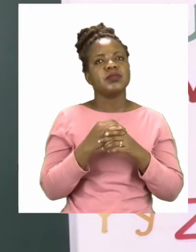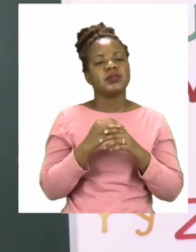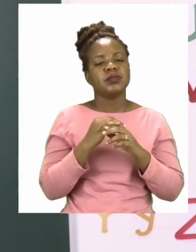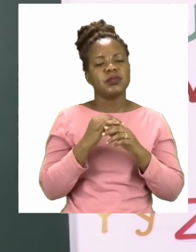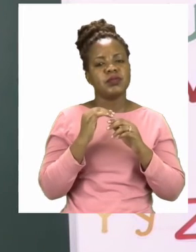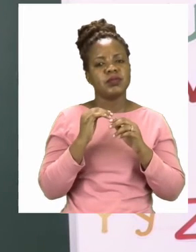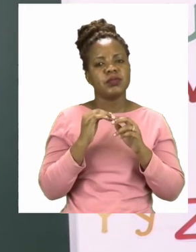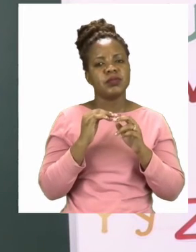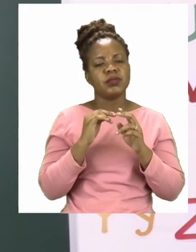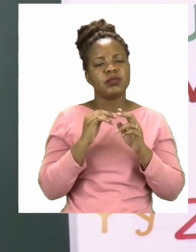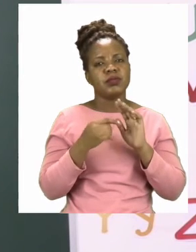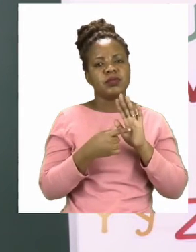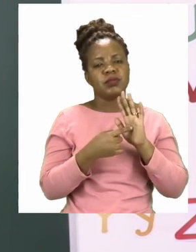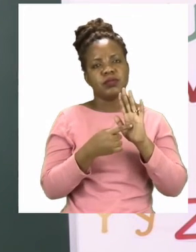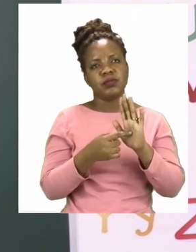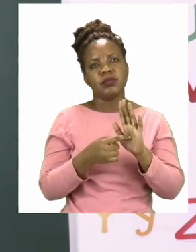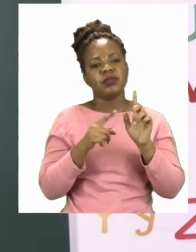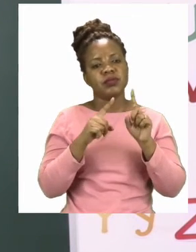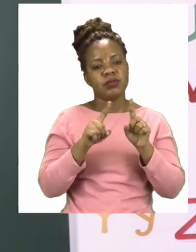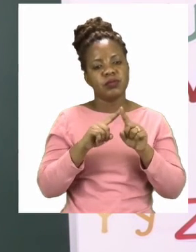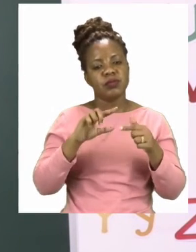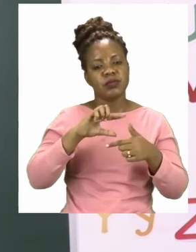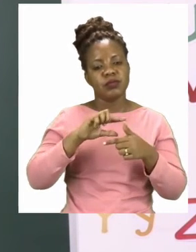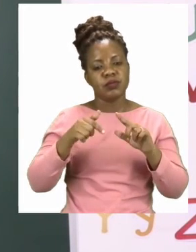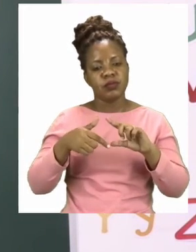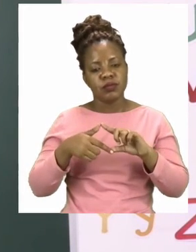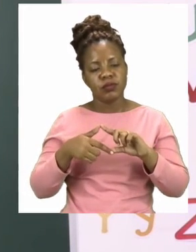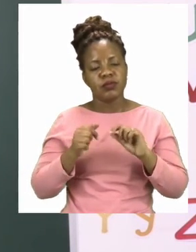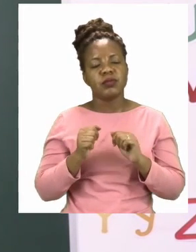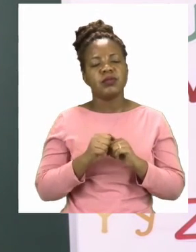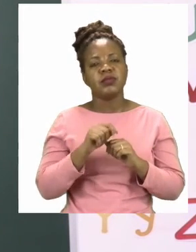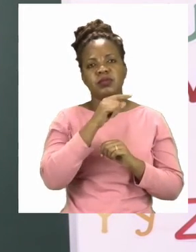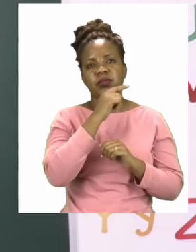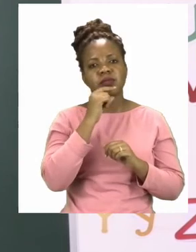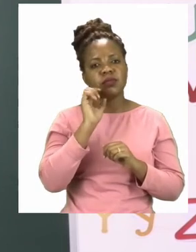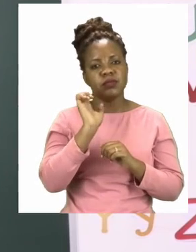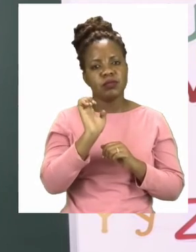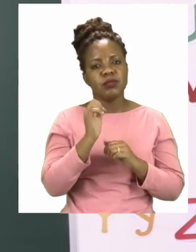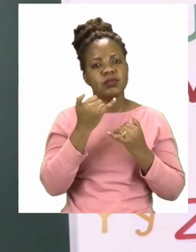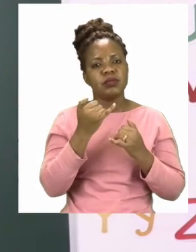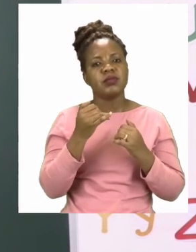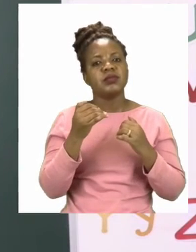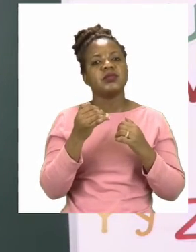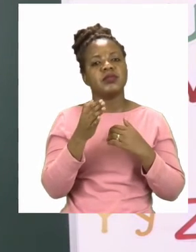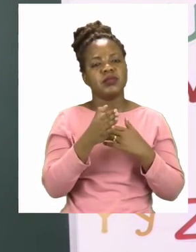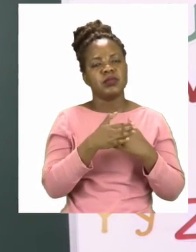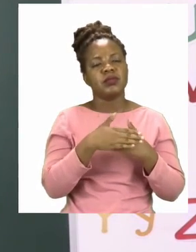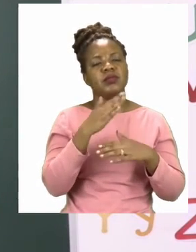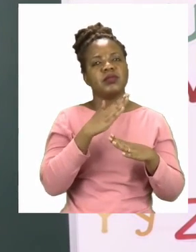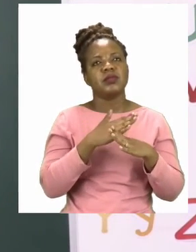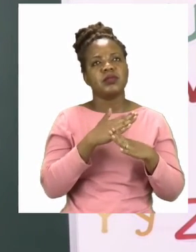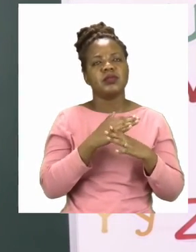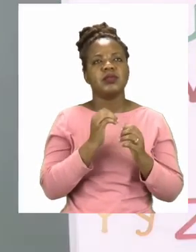and their properties as well as their names, let us now turn to our exercise. For number